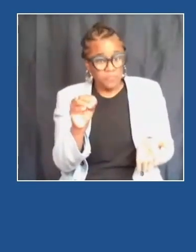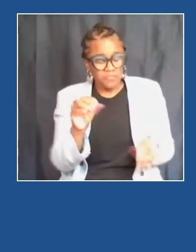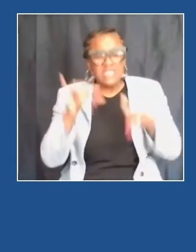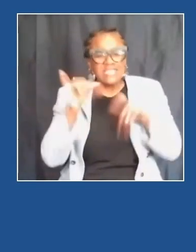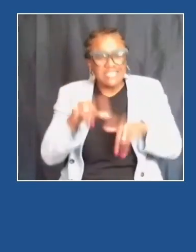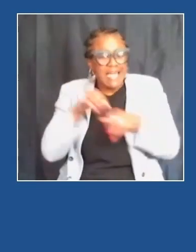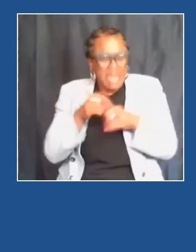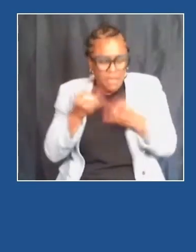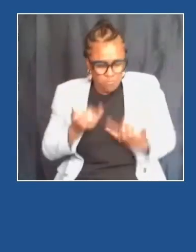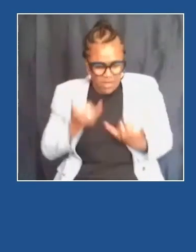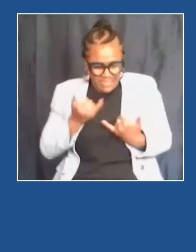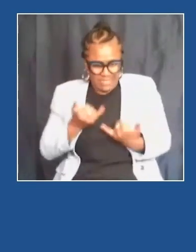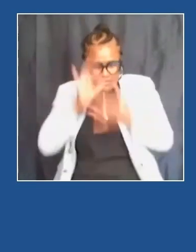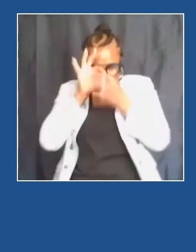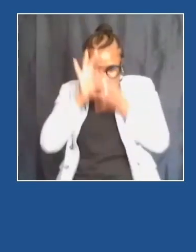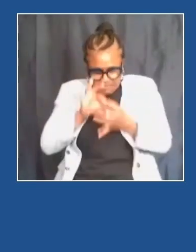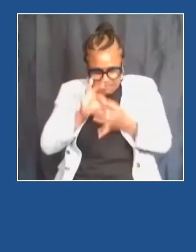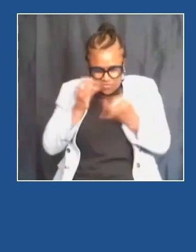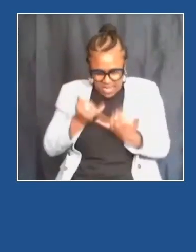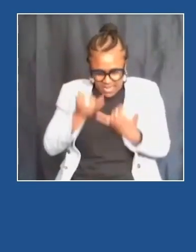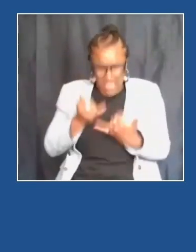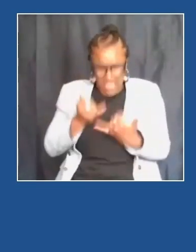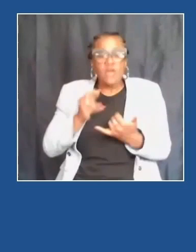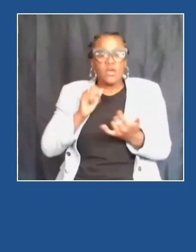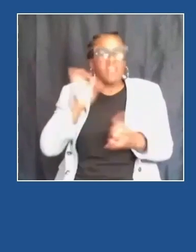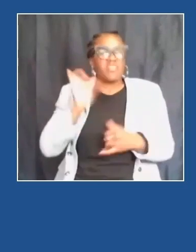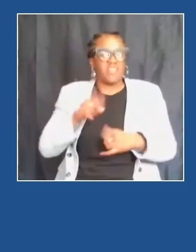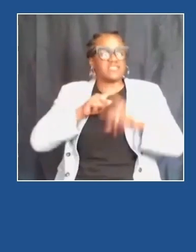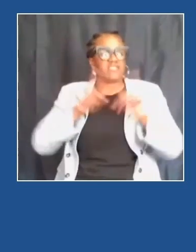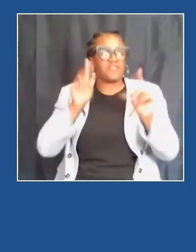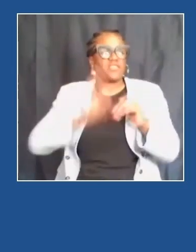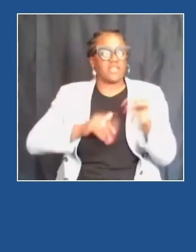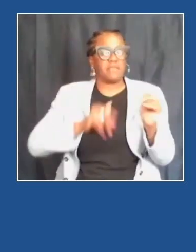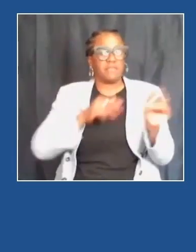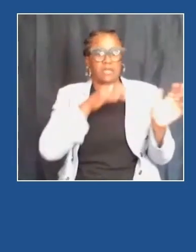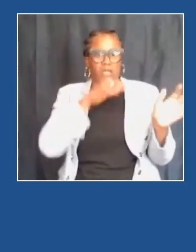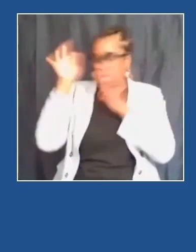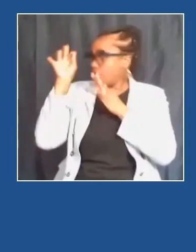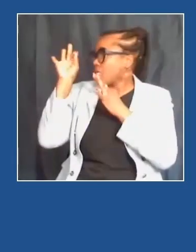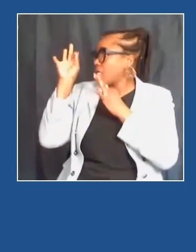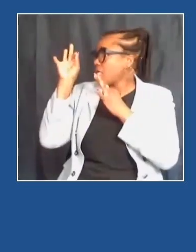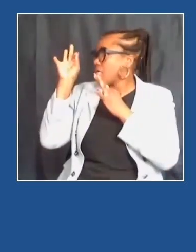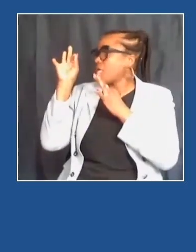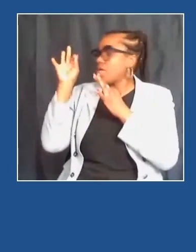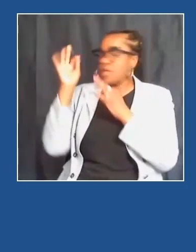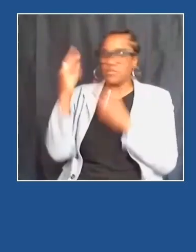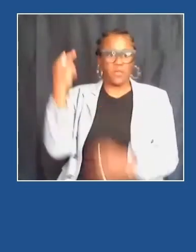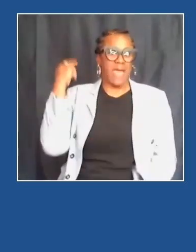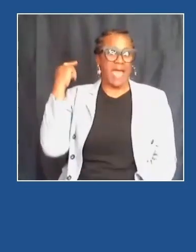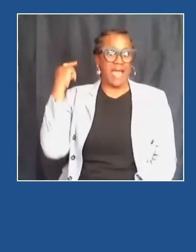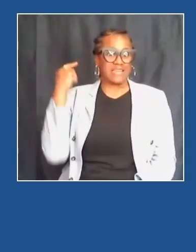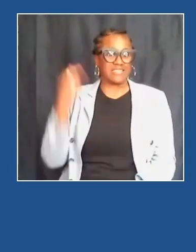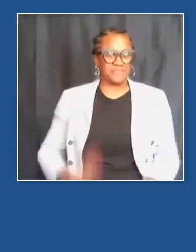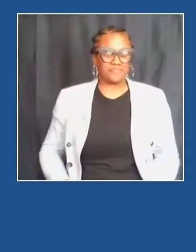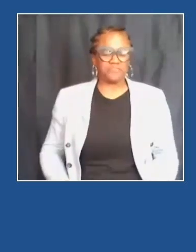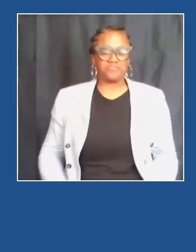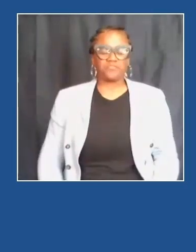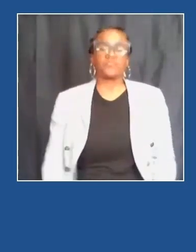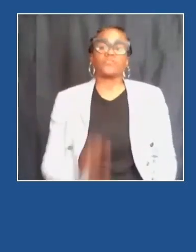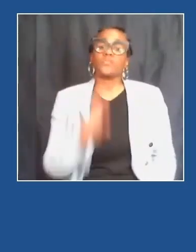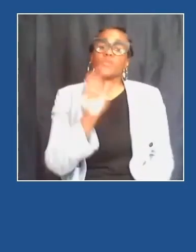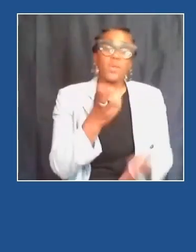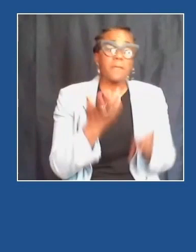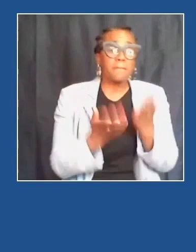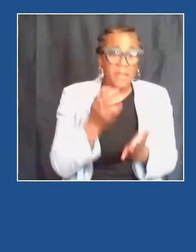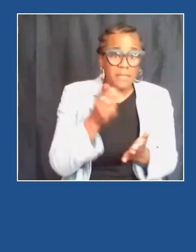in the present is very different than getting hijacked by the past. Or maybe you're somebody